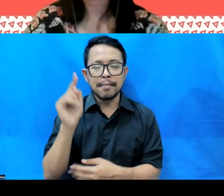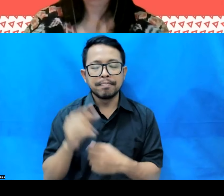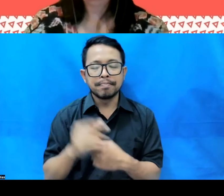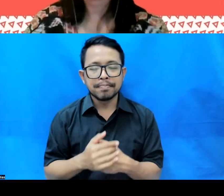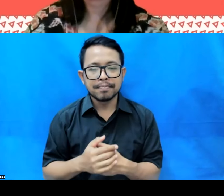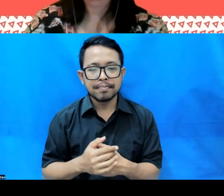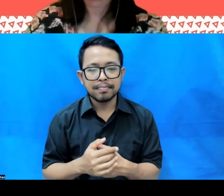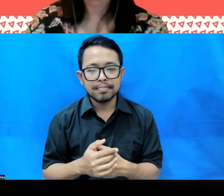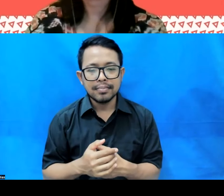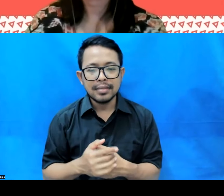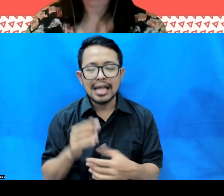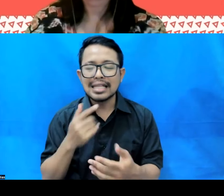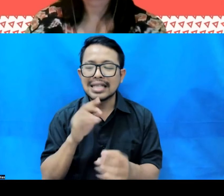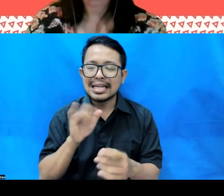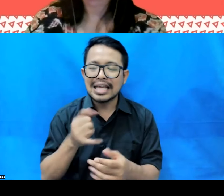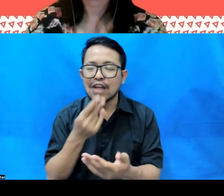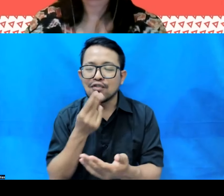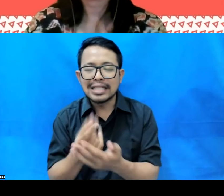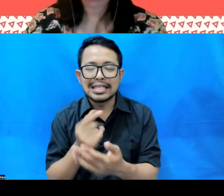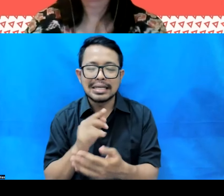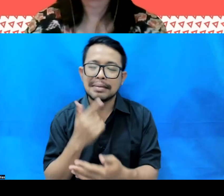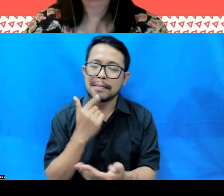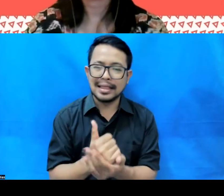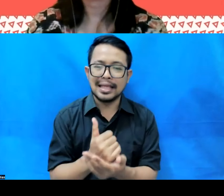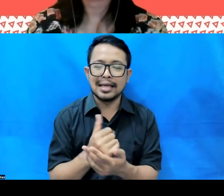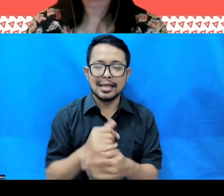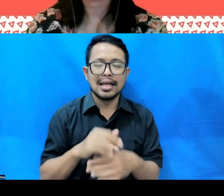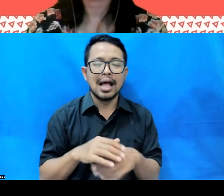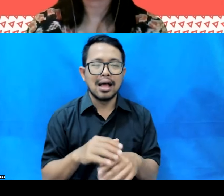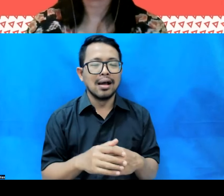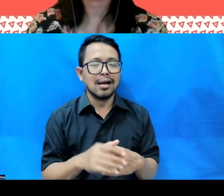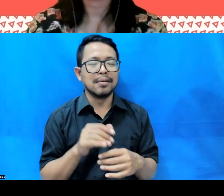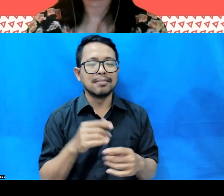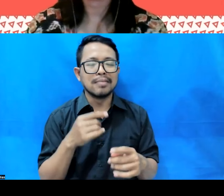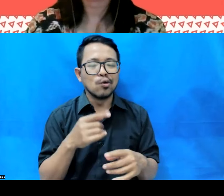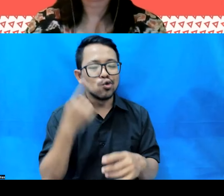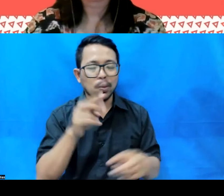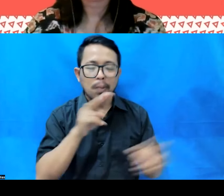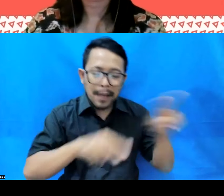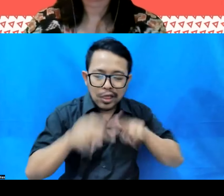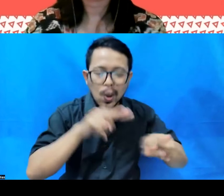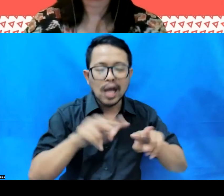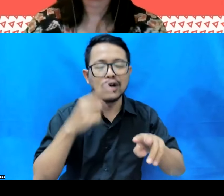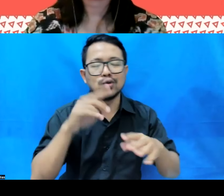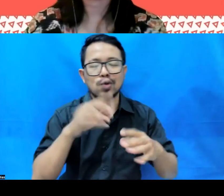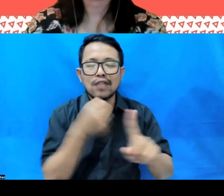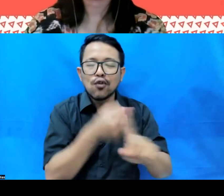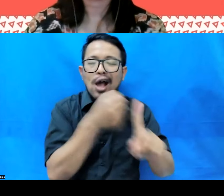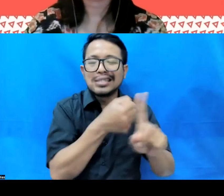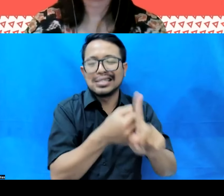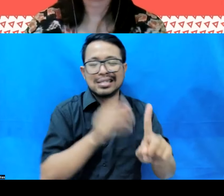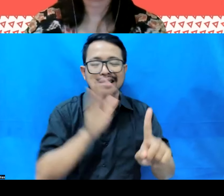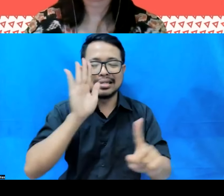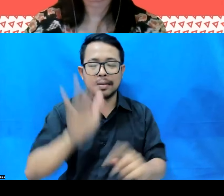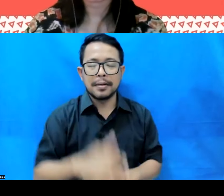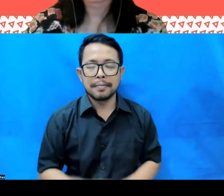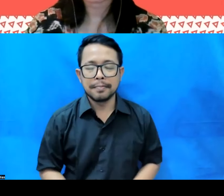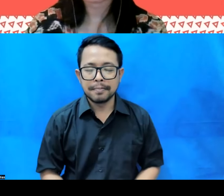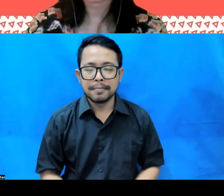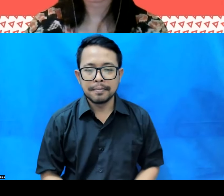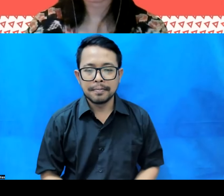prime reference, key reference for us to as a part of monitoring, evaluation, and advocacy for our